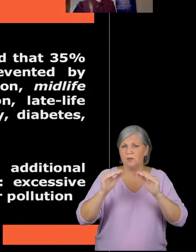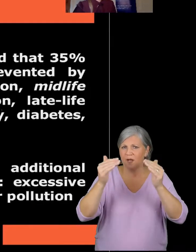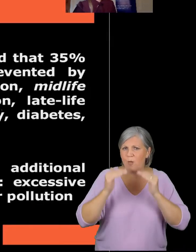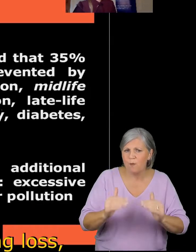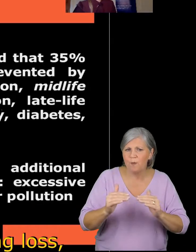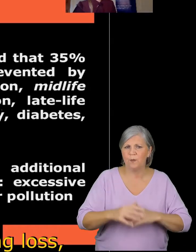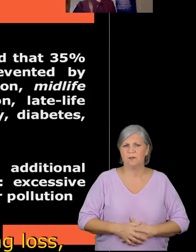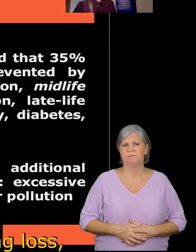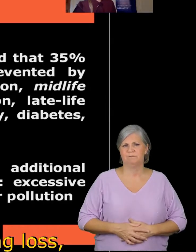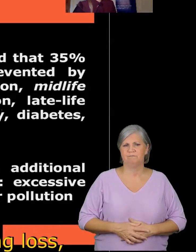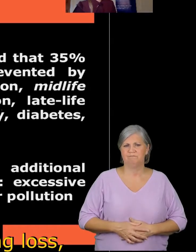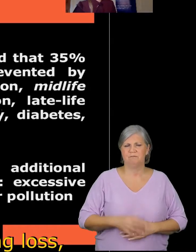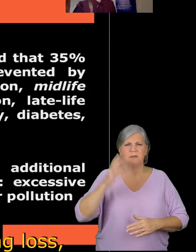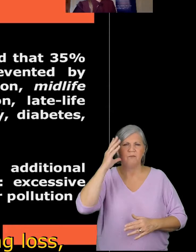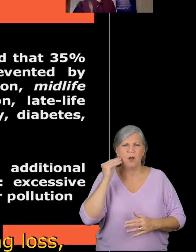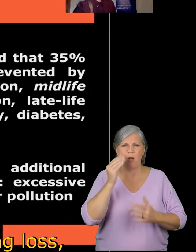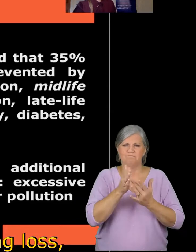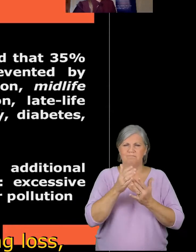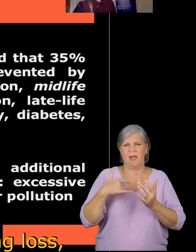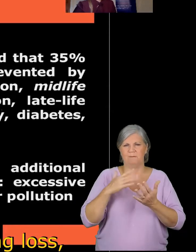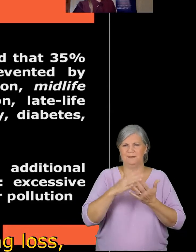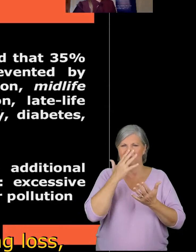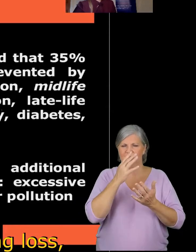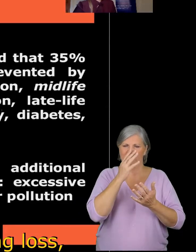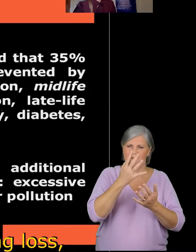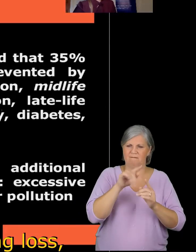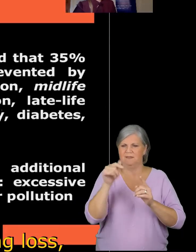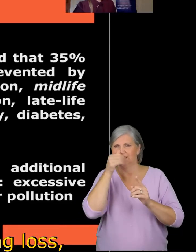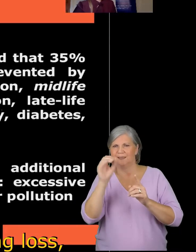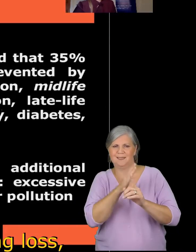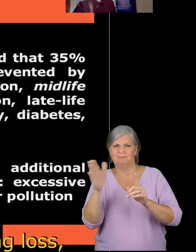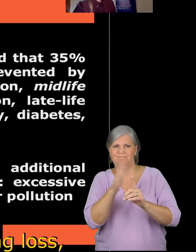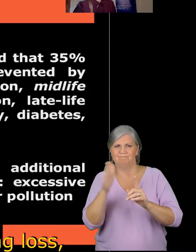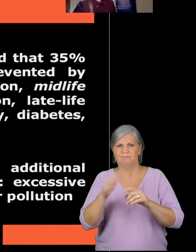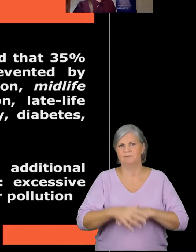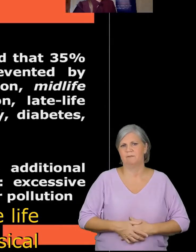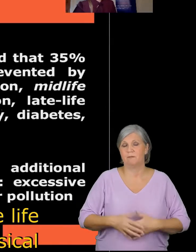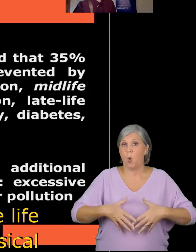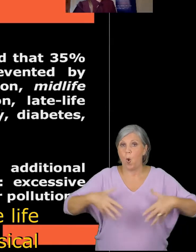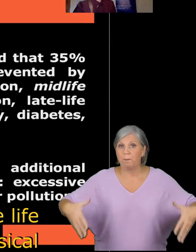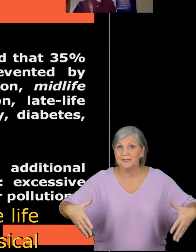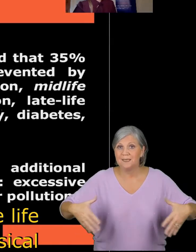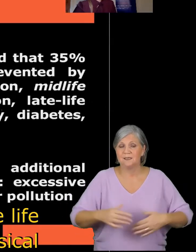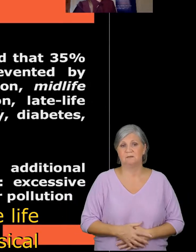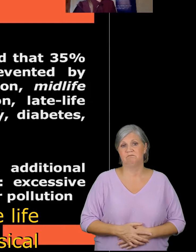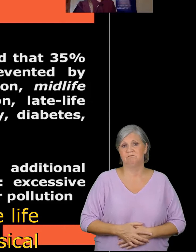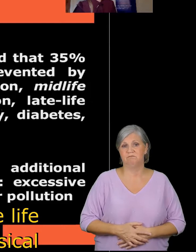factors. These risk factors were low education, midlife hearing loss,